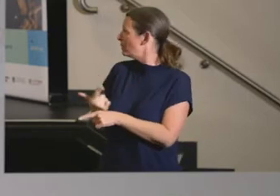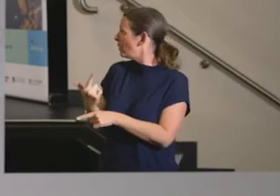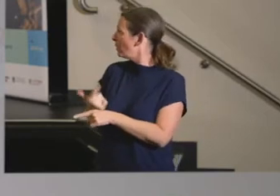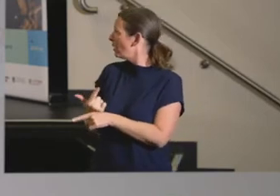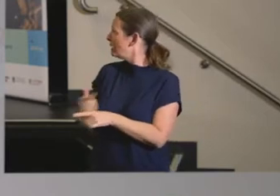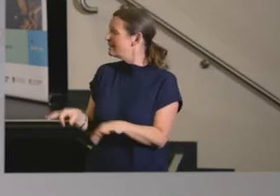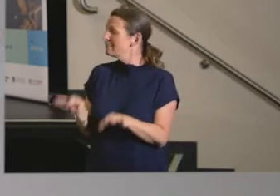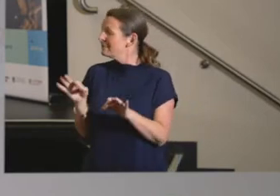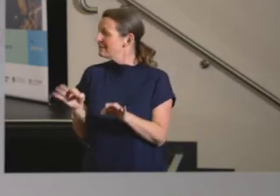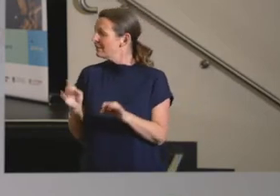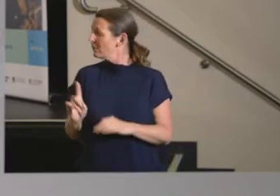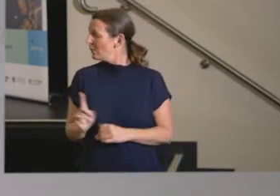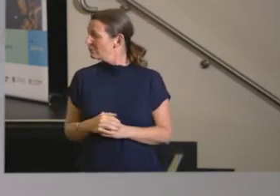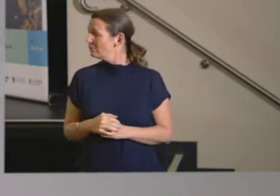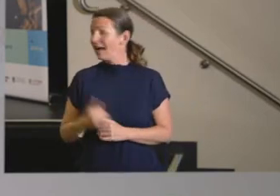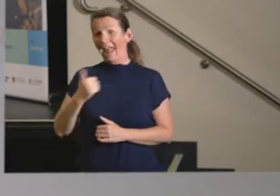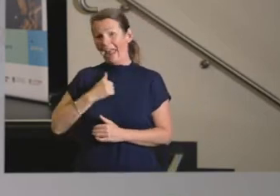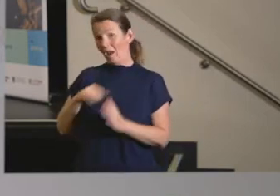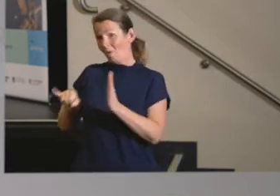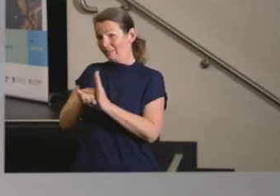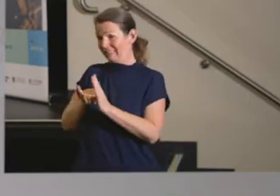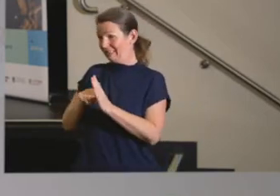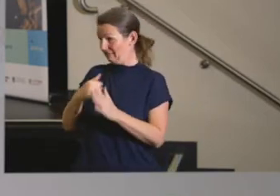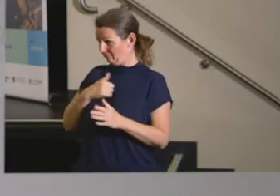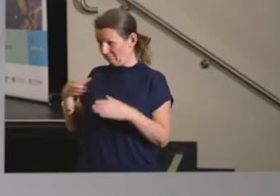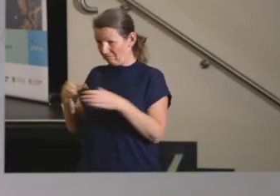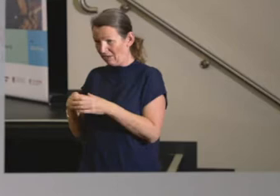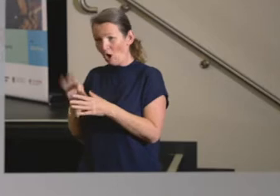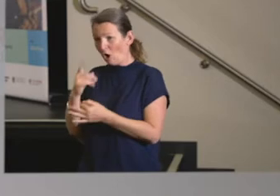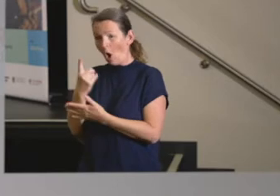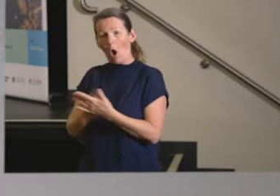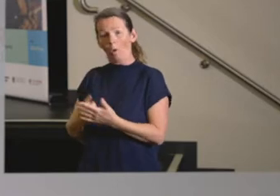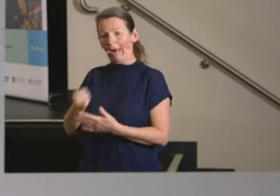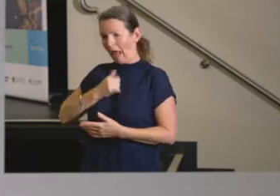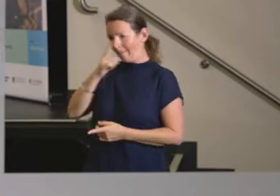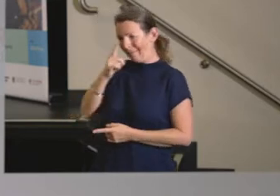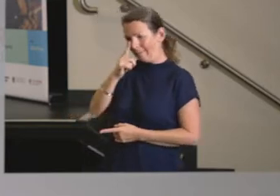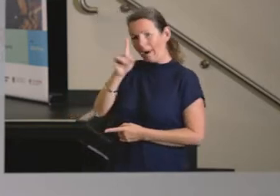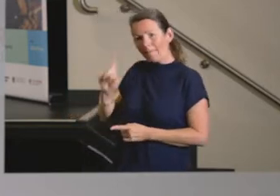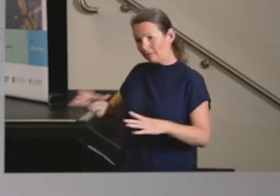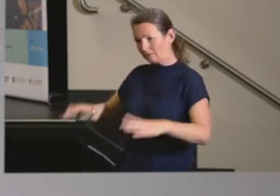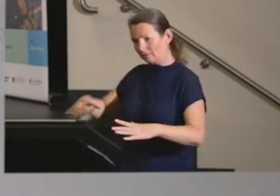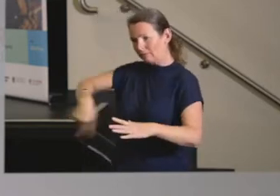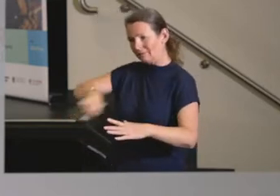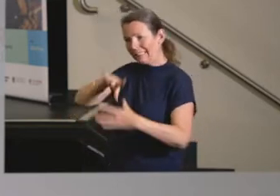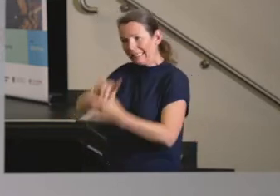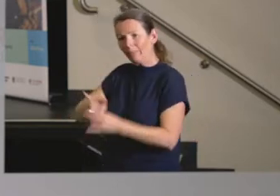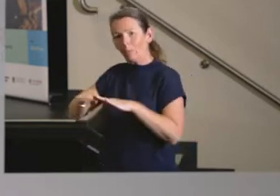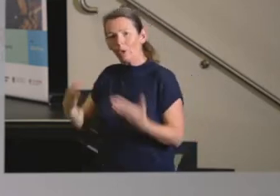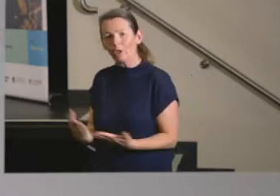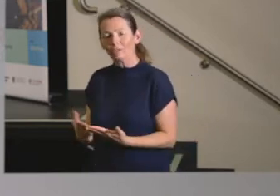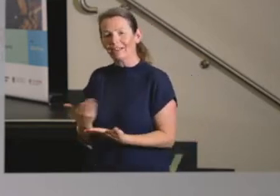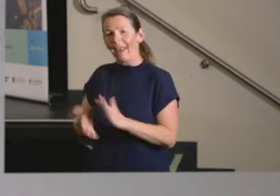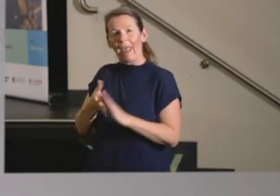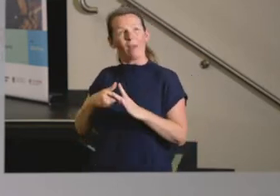people talk, is that our identity doesn't just inform who we are, but it informs our place in this world and our relationships and how we hold